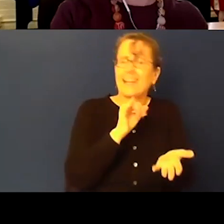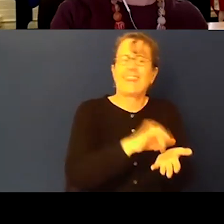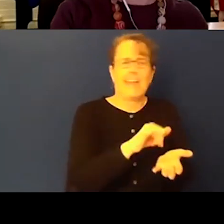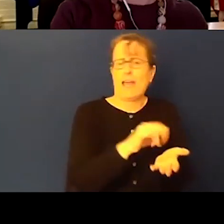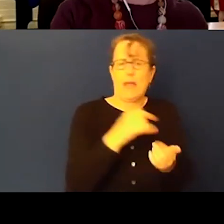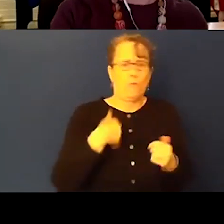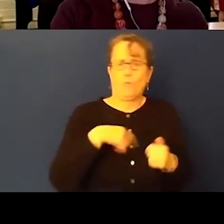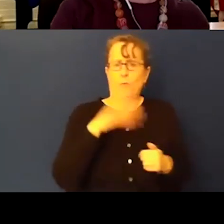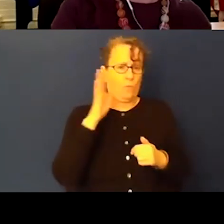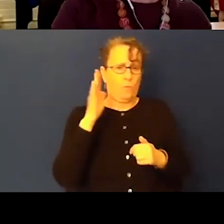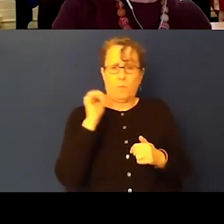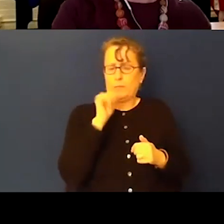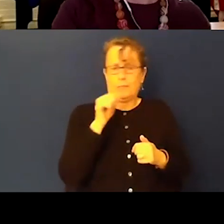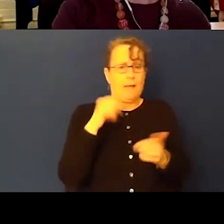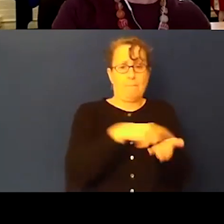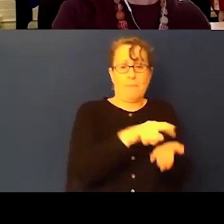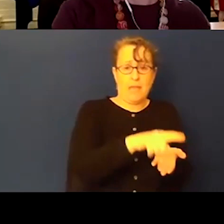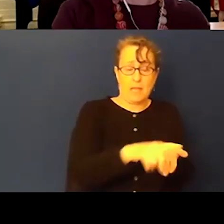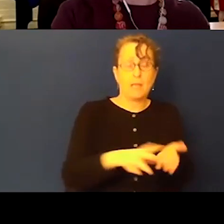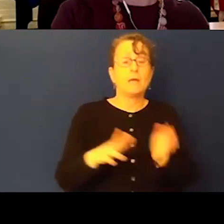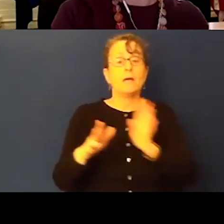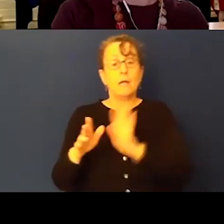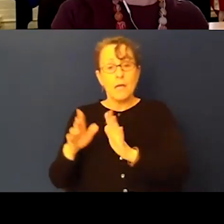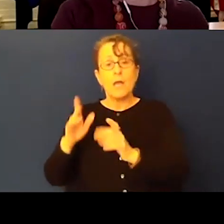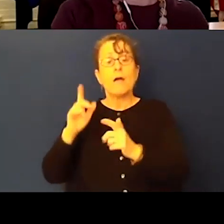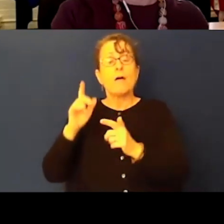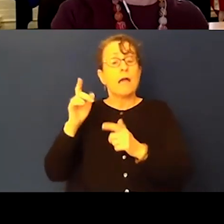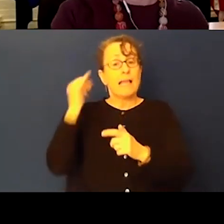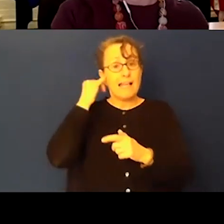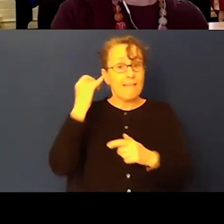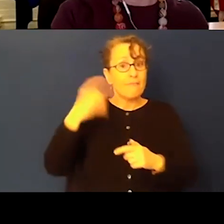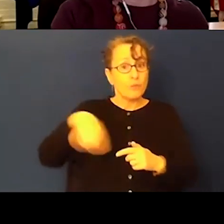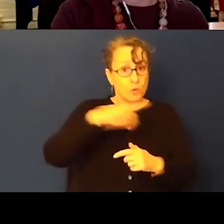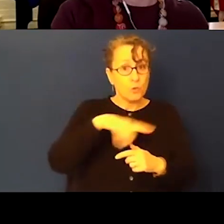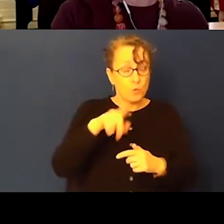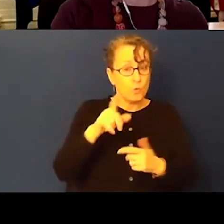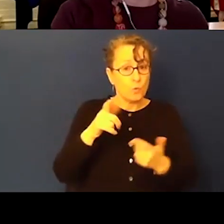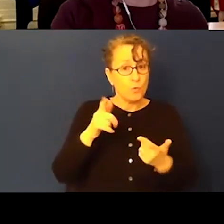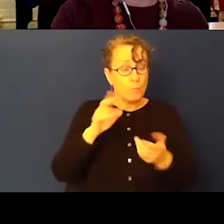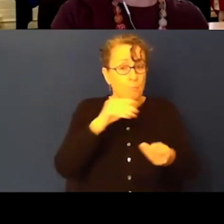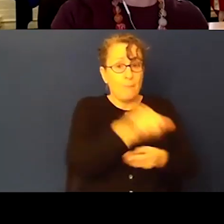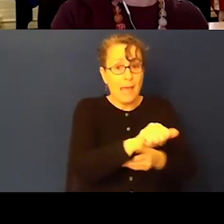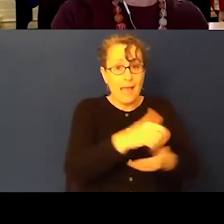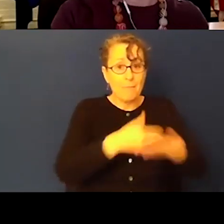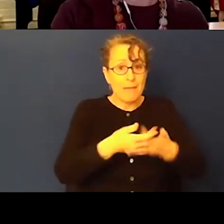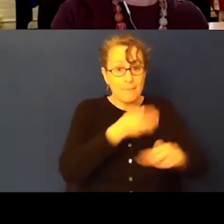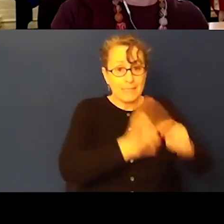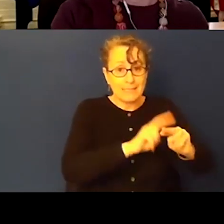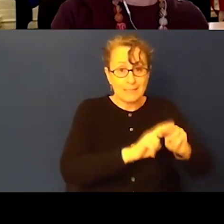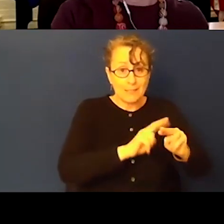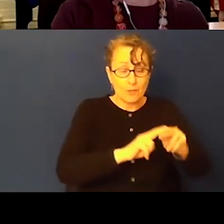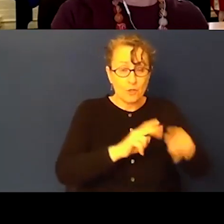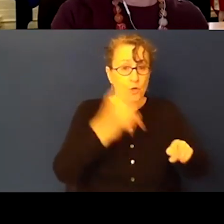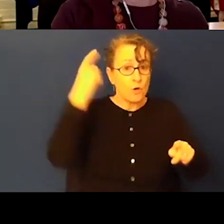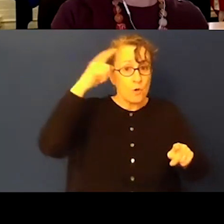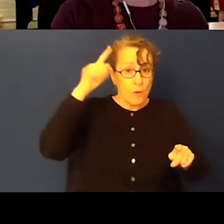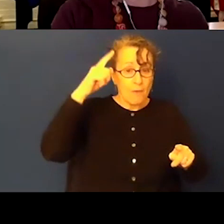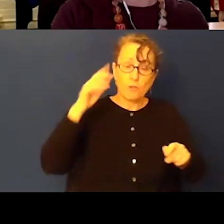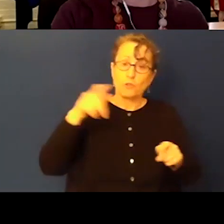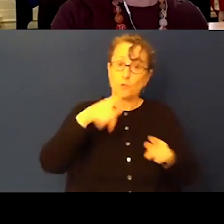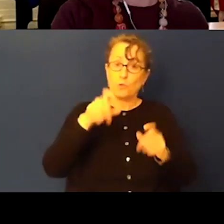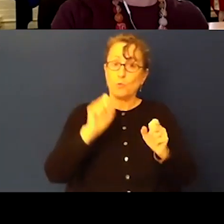You know, something like that is what I would envision being the appropriate specific boundaries that would allow us to know what's okay and what's not.